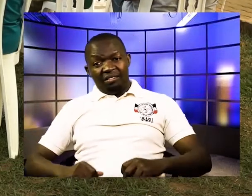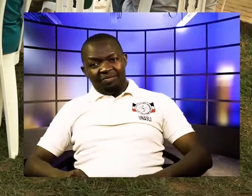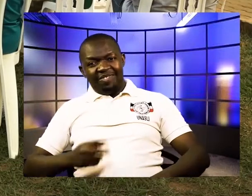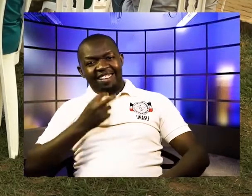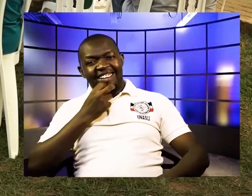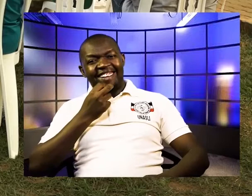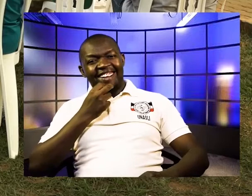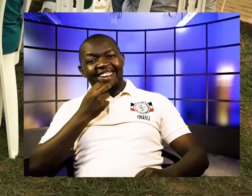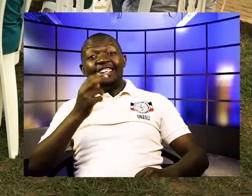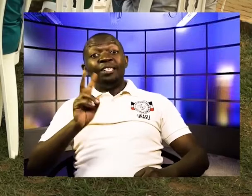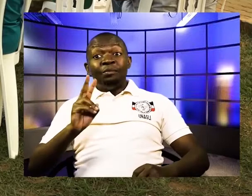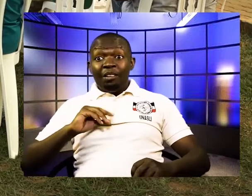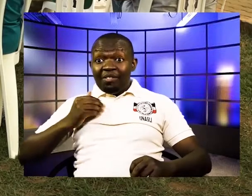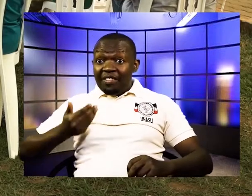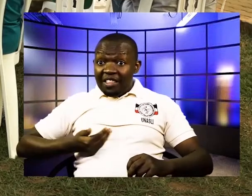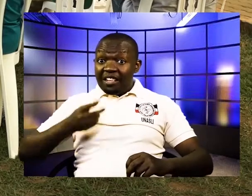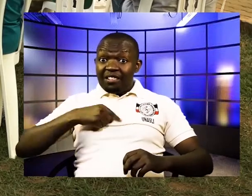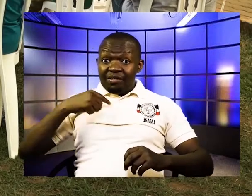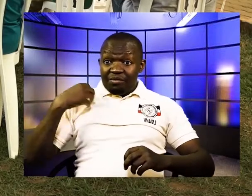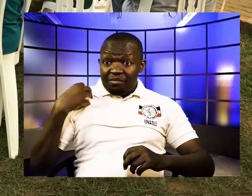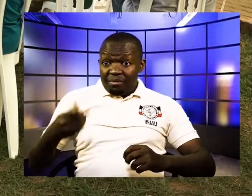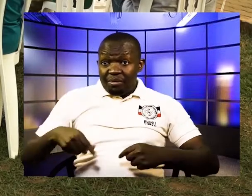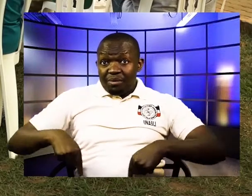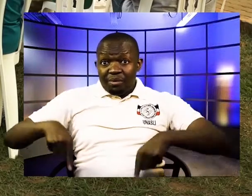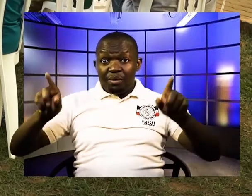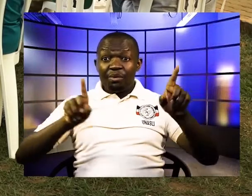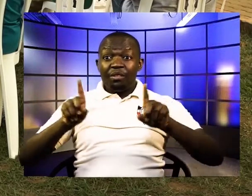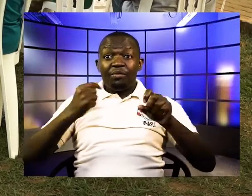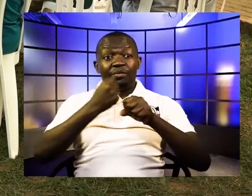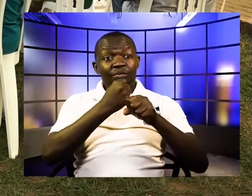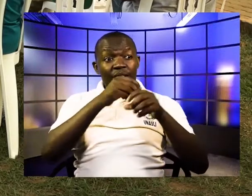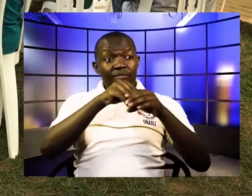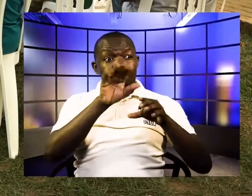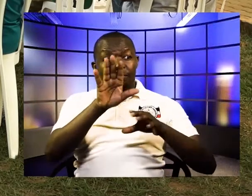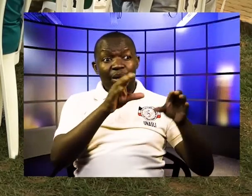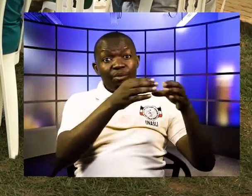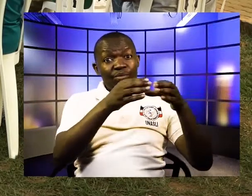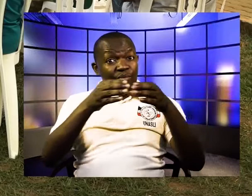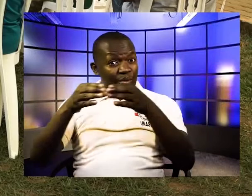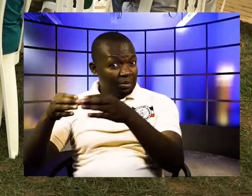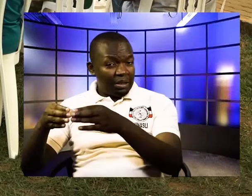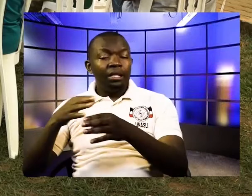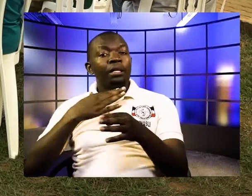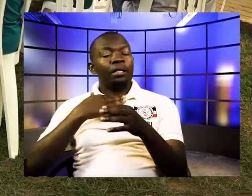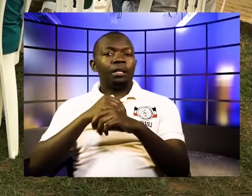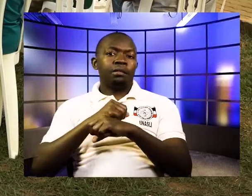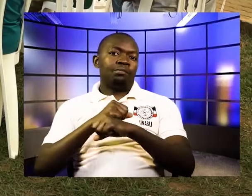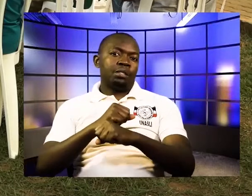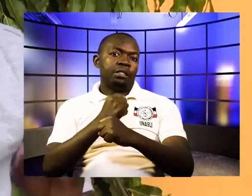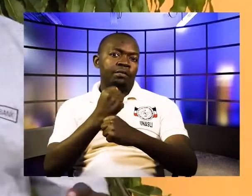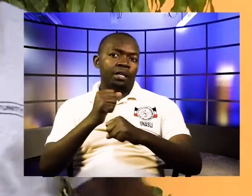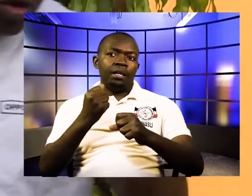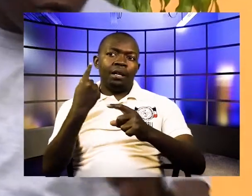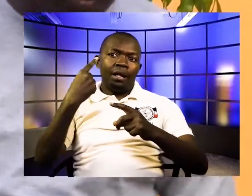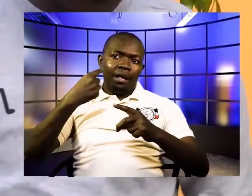safeguarded. Yes, even the ladies that we send out in the field to work among STO groups, they need to be safeguarded and